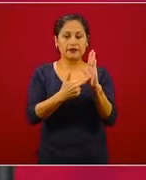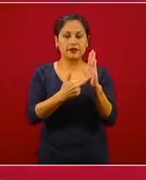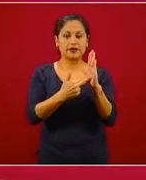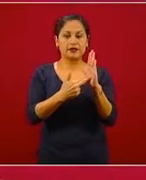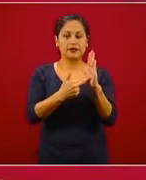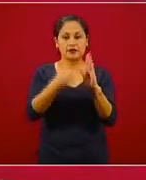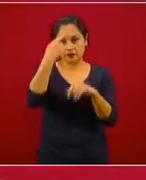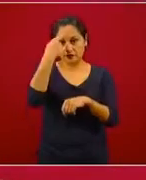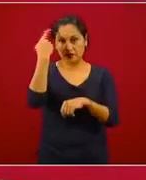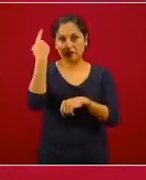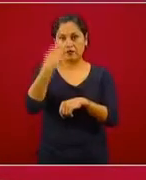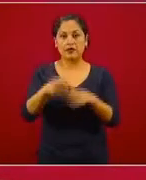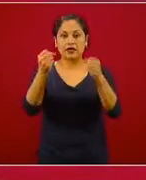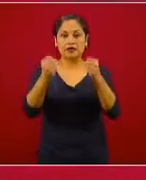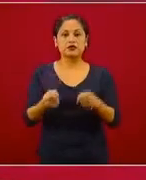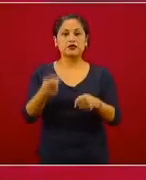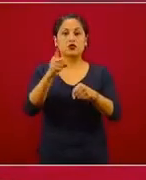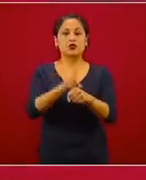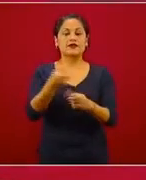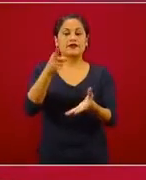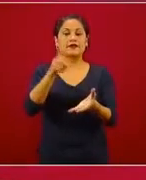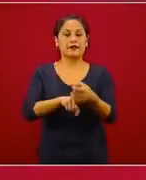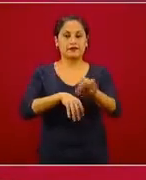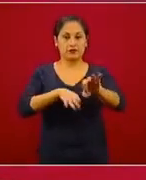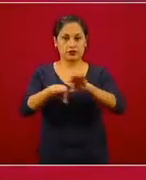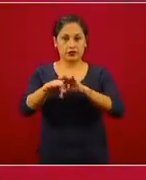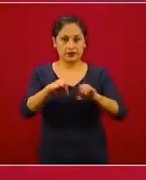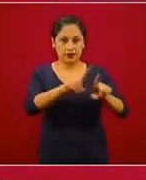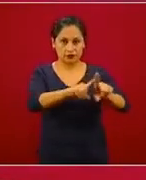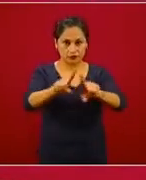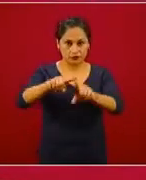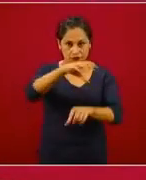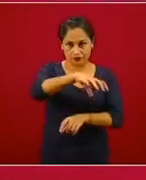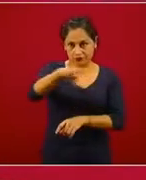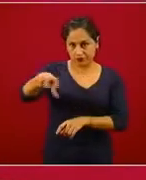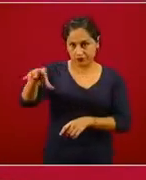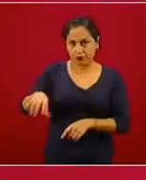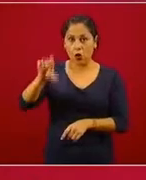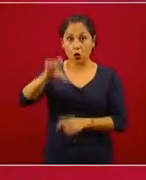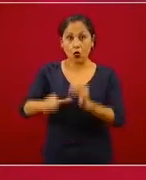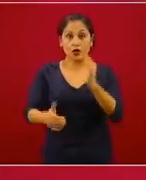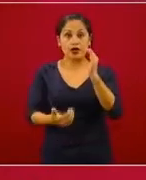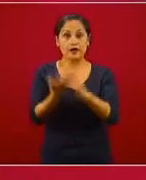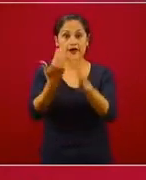about protocols in terms of health